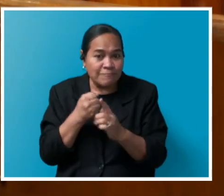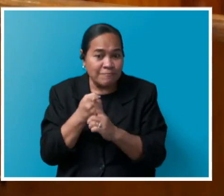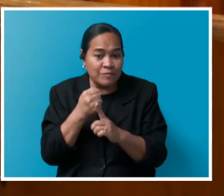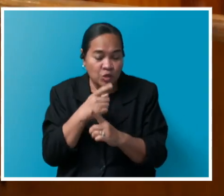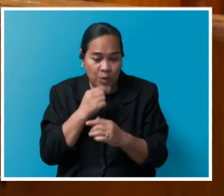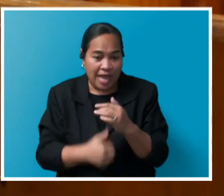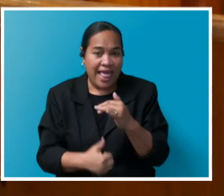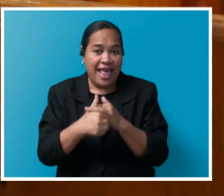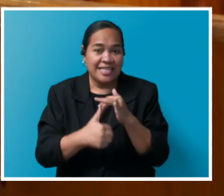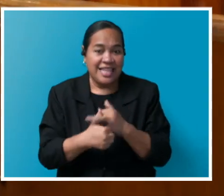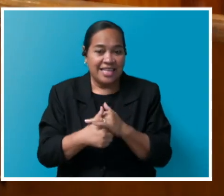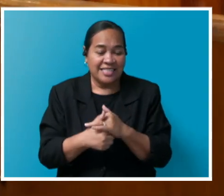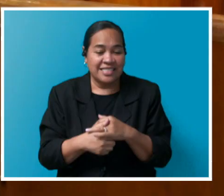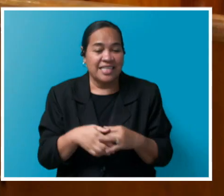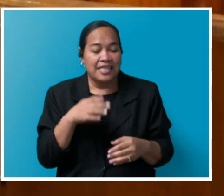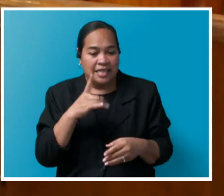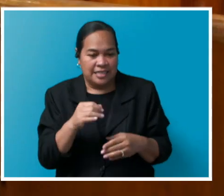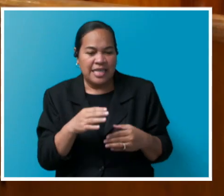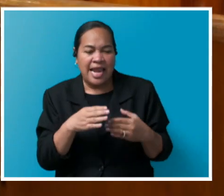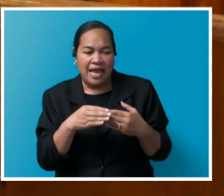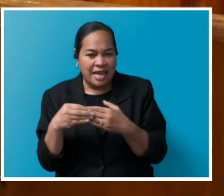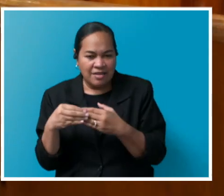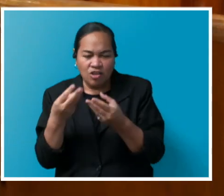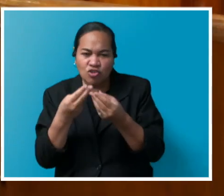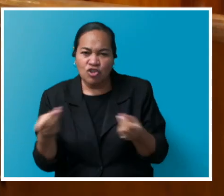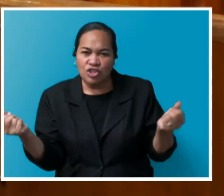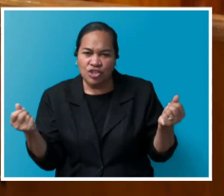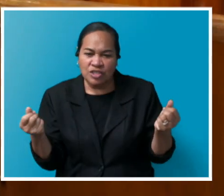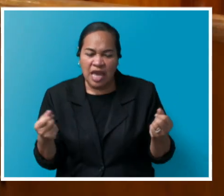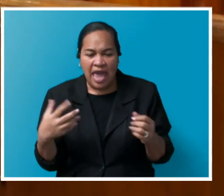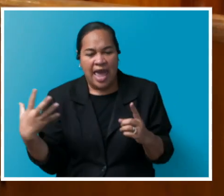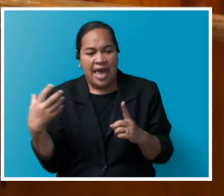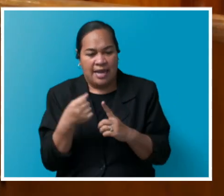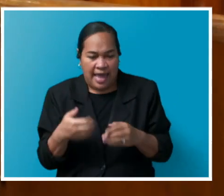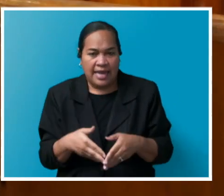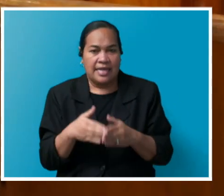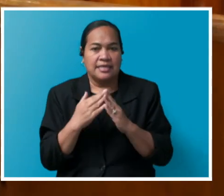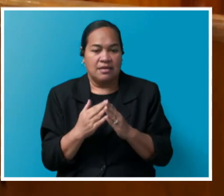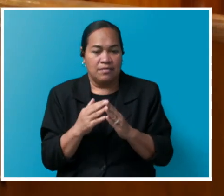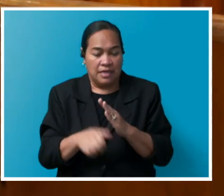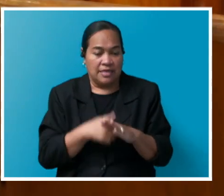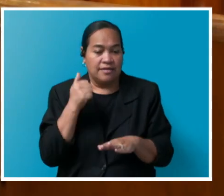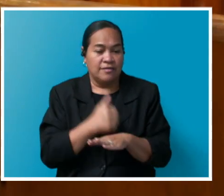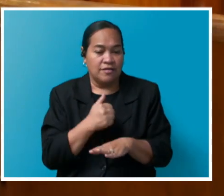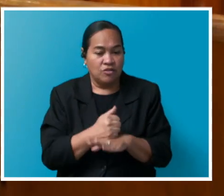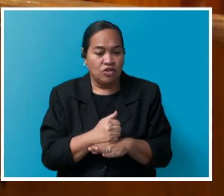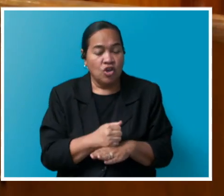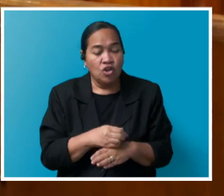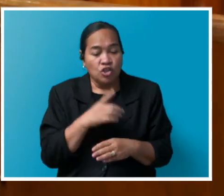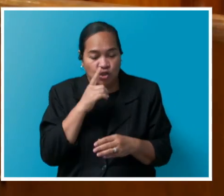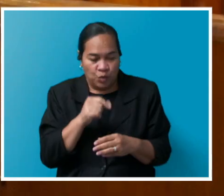locally led adaptation solutions, and establish impact-based early warning systems to reduce